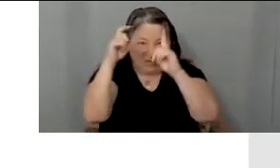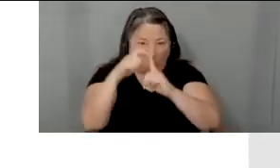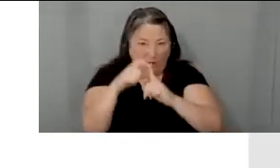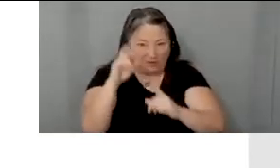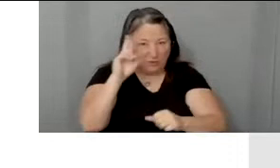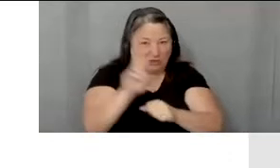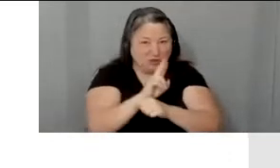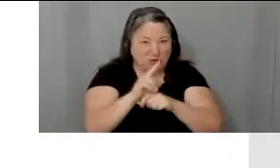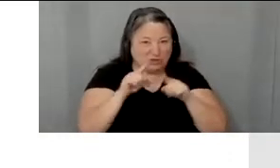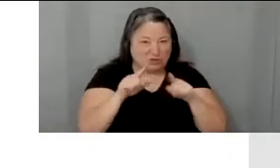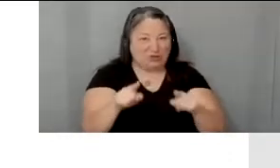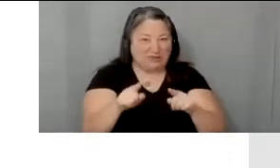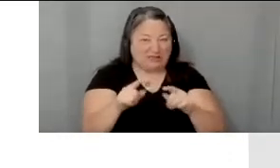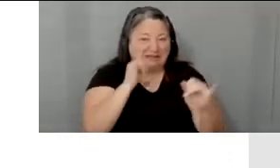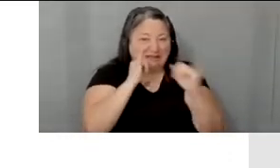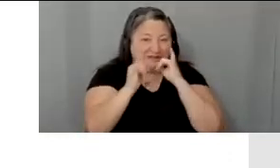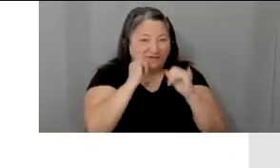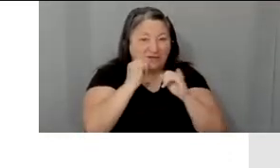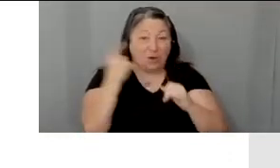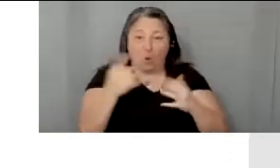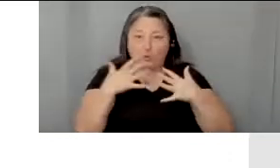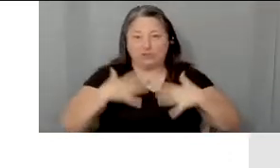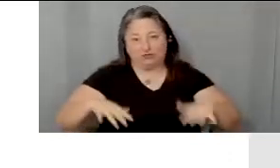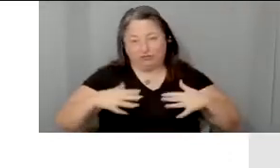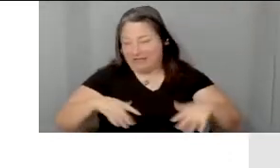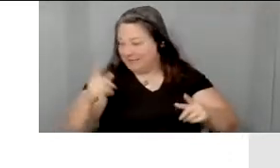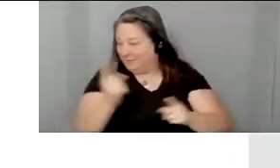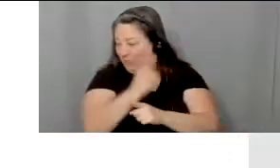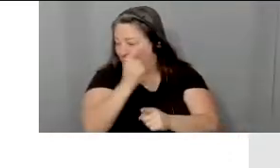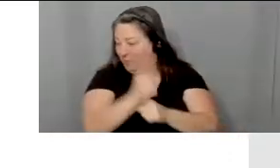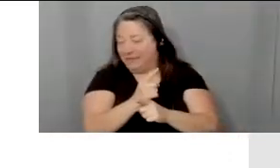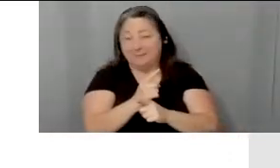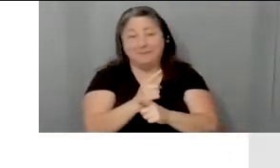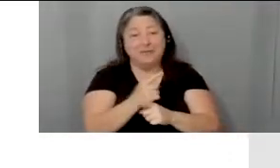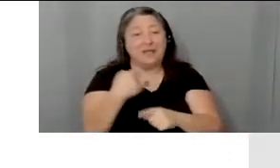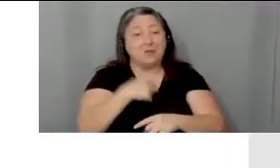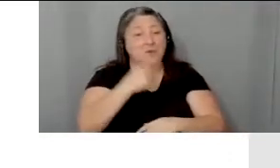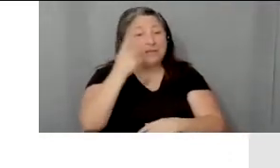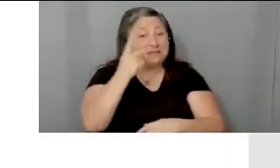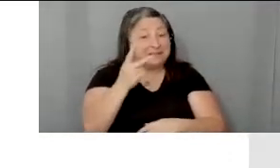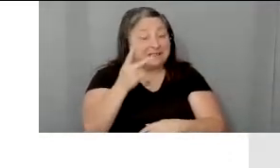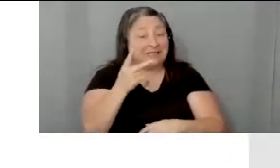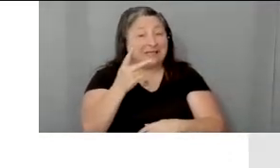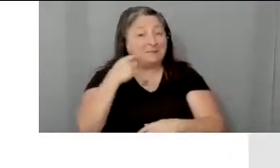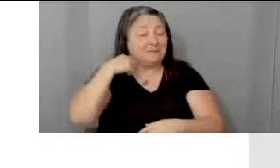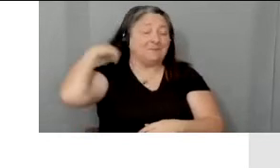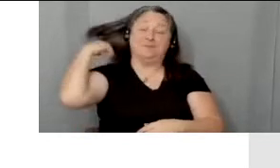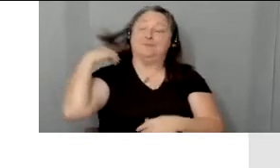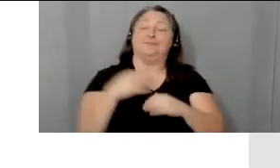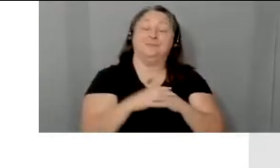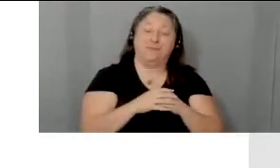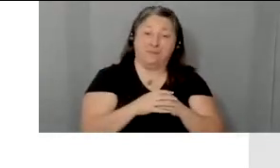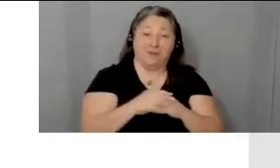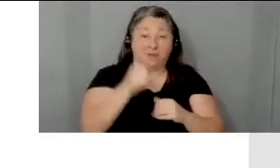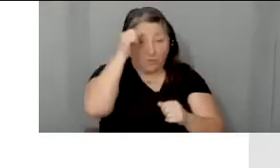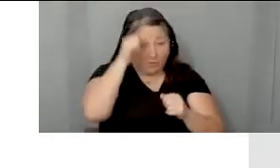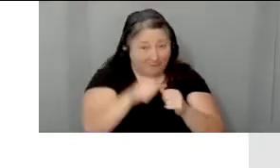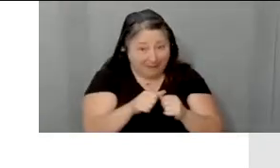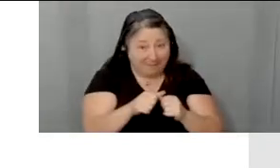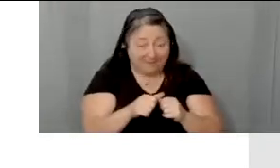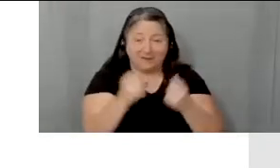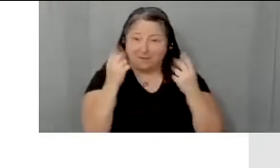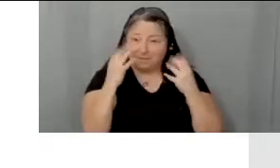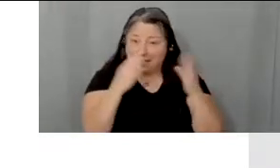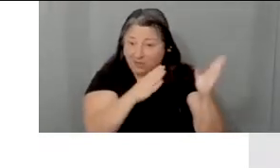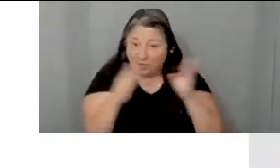interview. Always dress appropriately. And we're seeing as people, you know, just remember that there are lots of ways